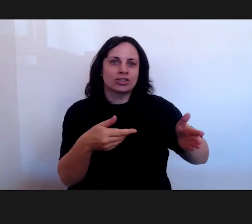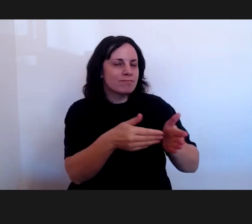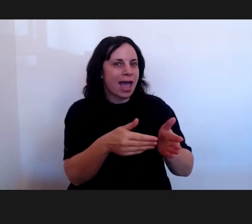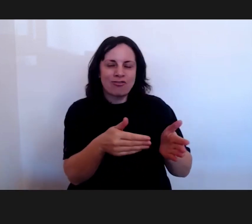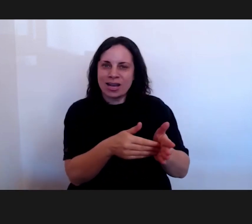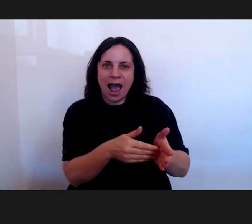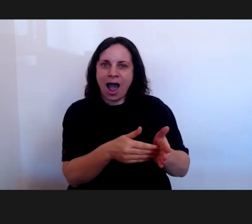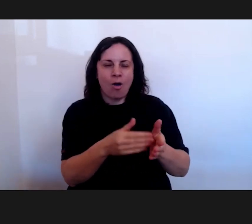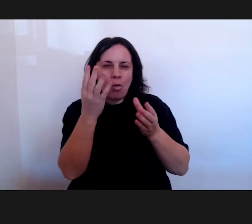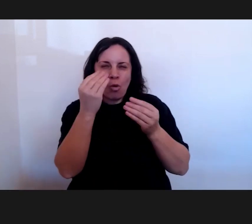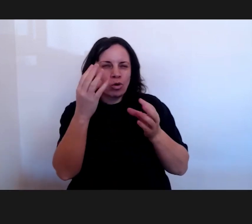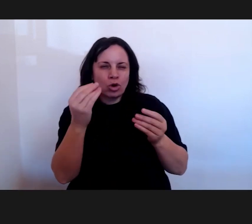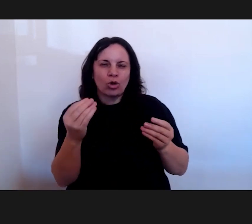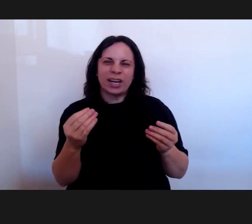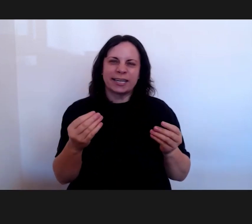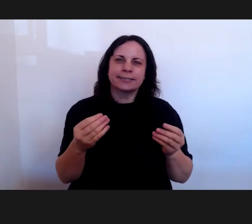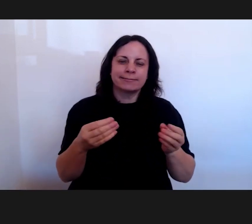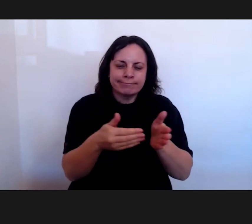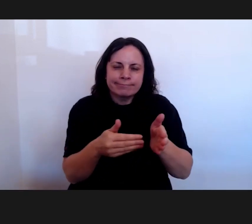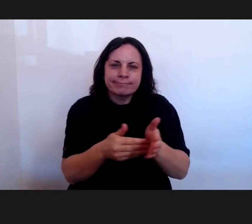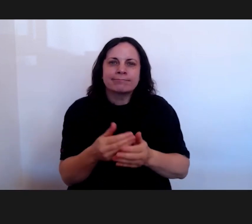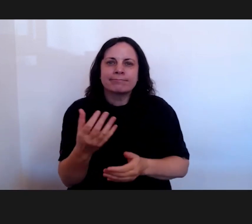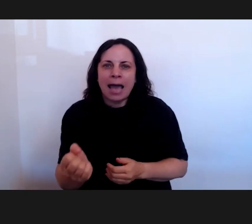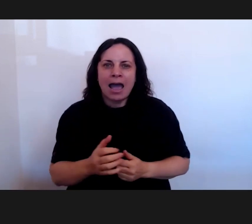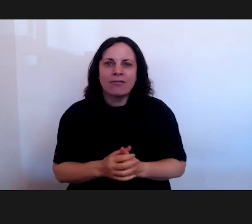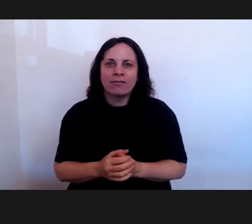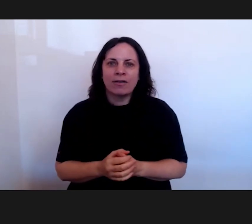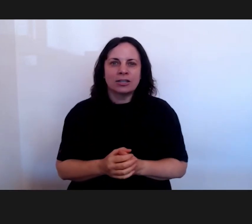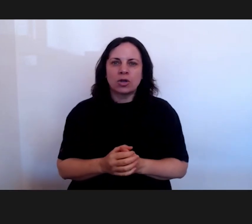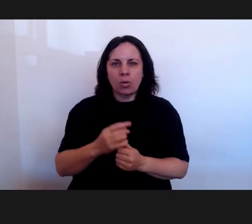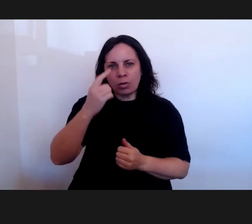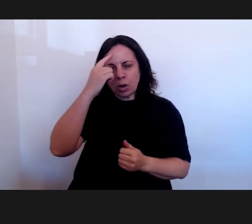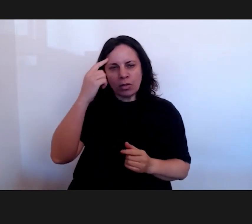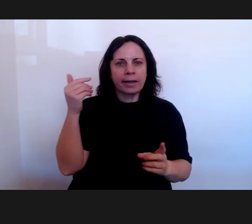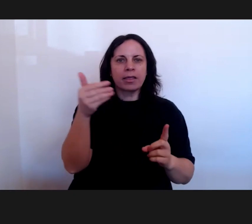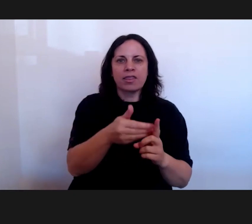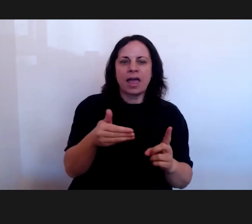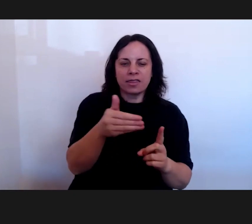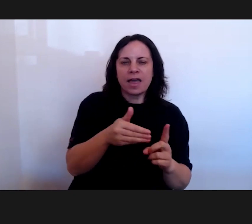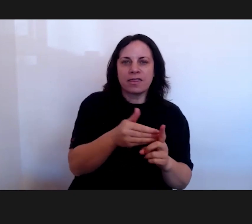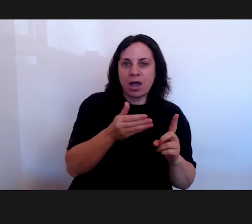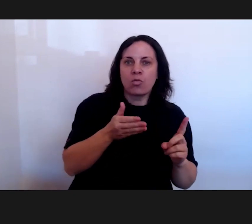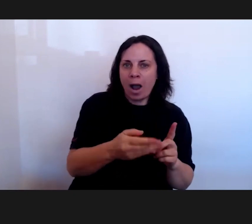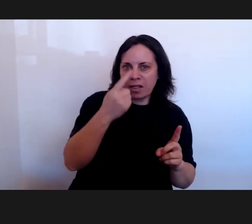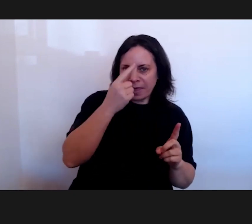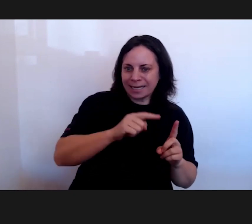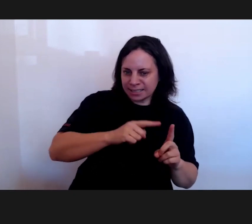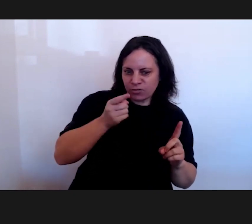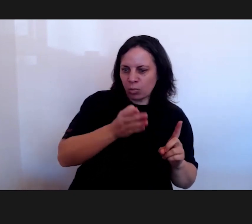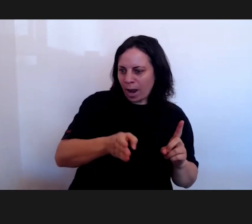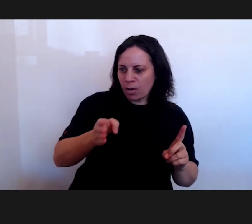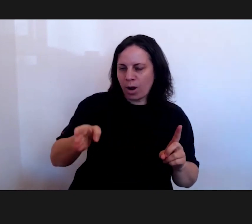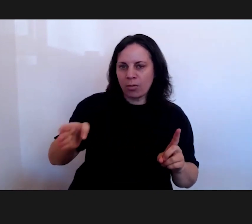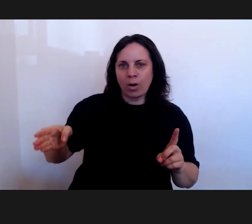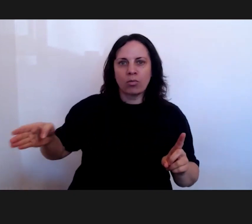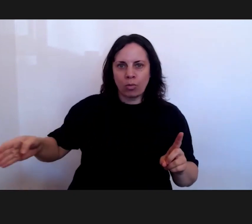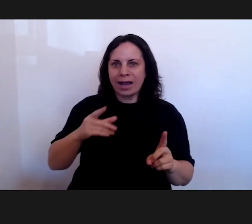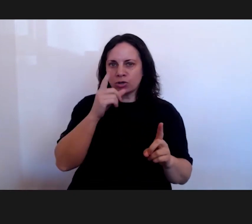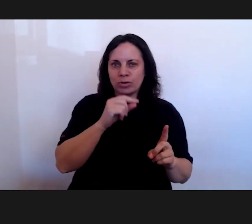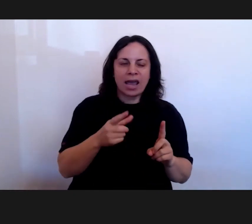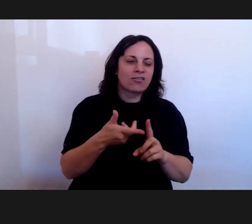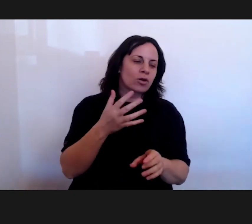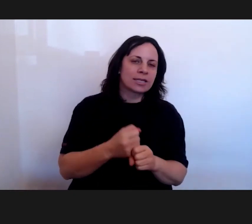So think outside the box. Maybe focus groups, storytelling, art-based activities.